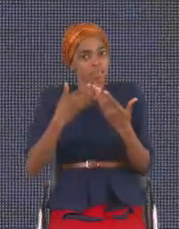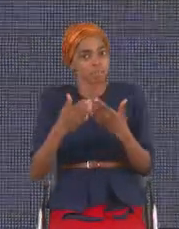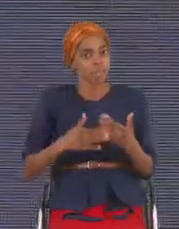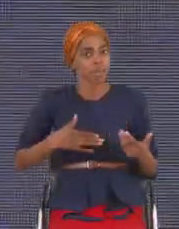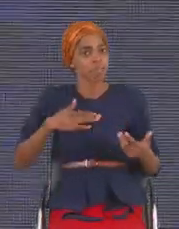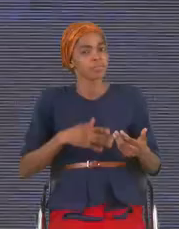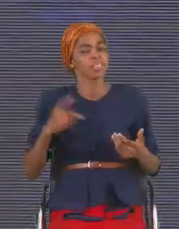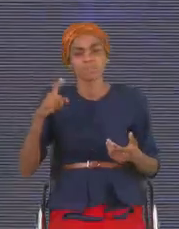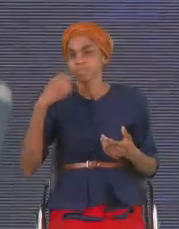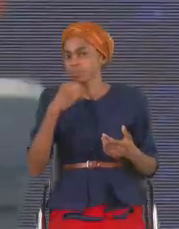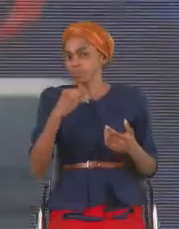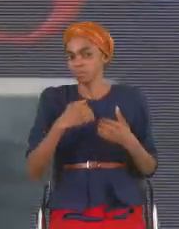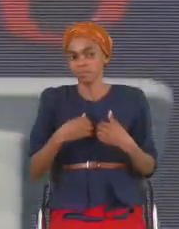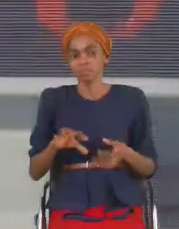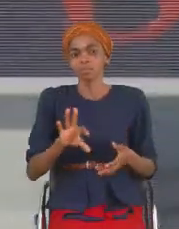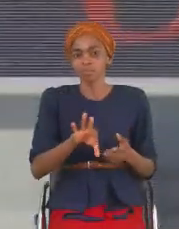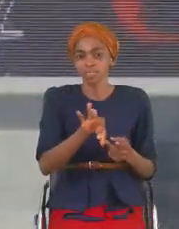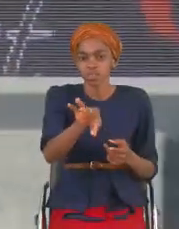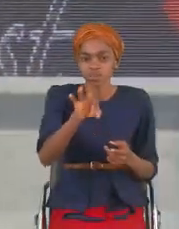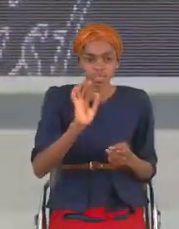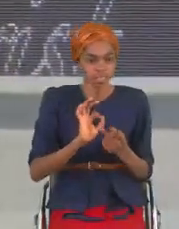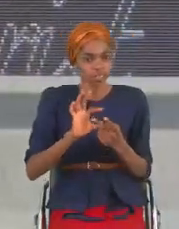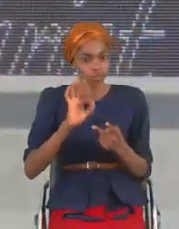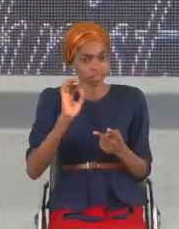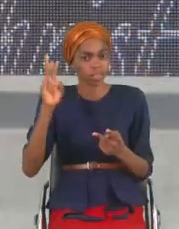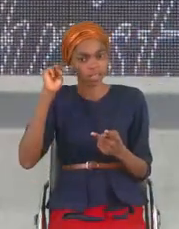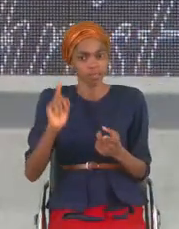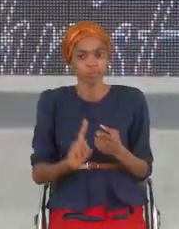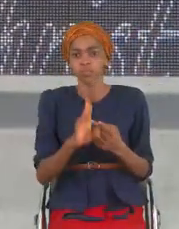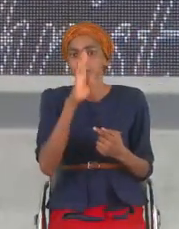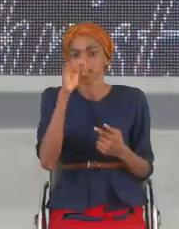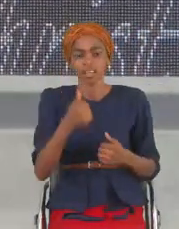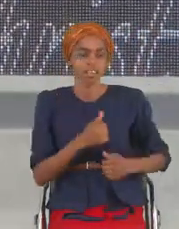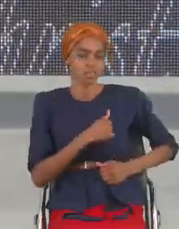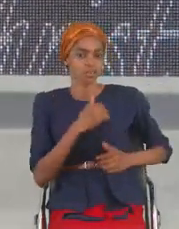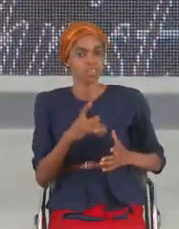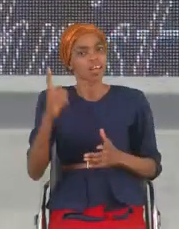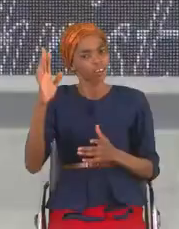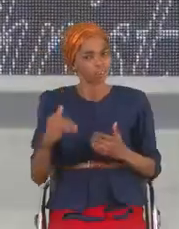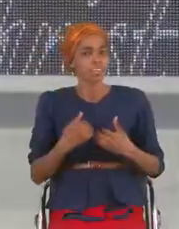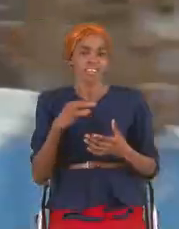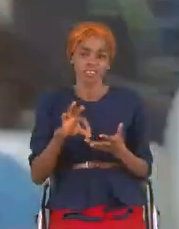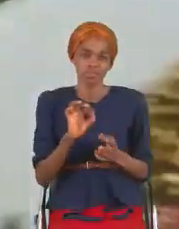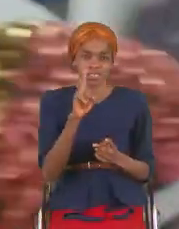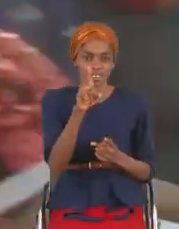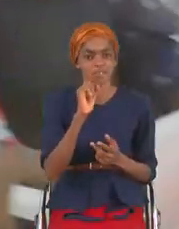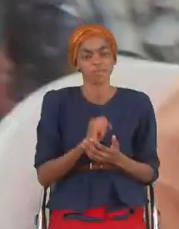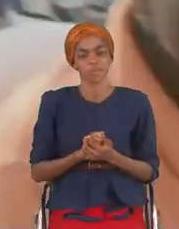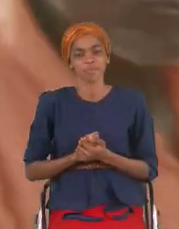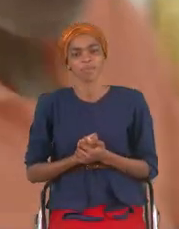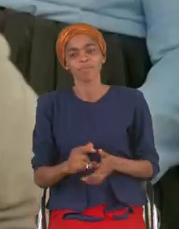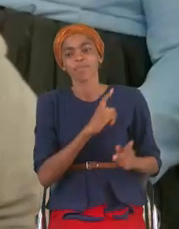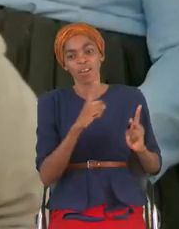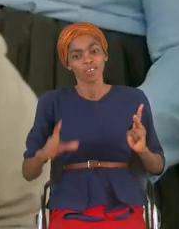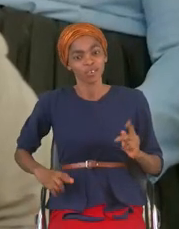has chosen him to be a soldier. God has chosen you. I said God